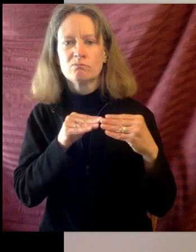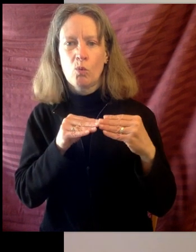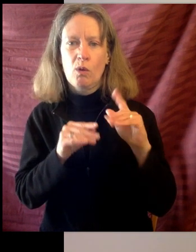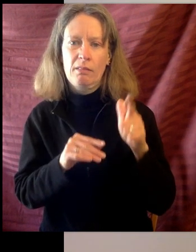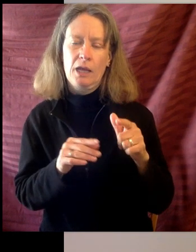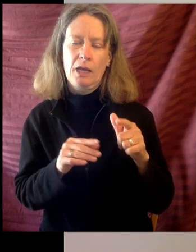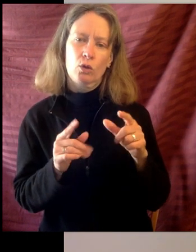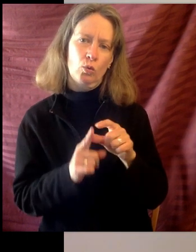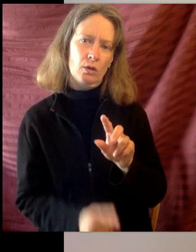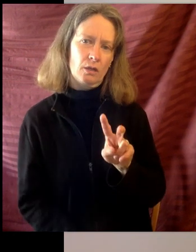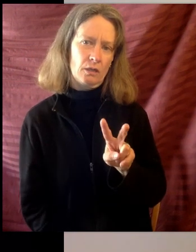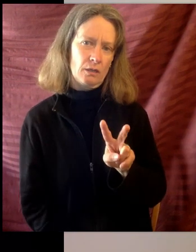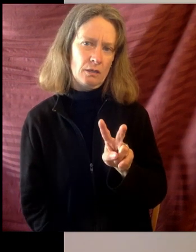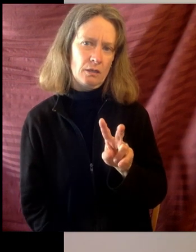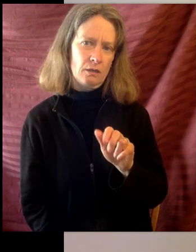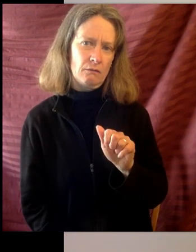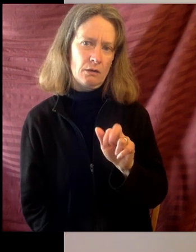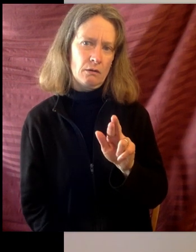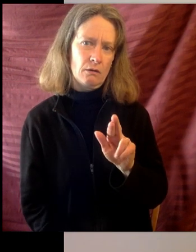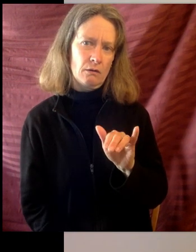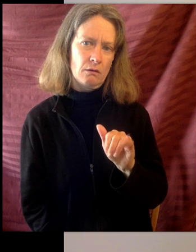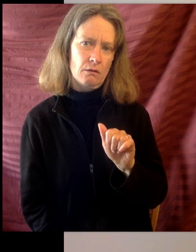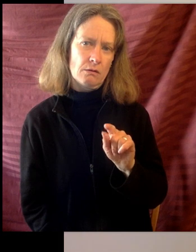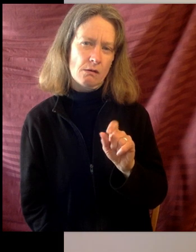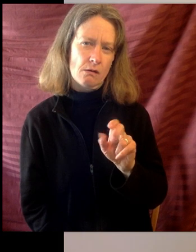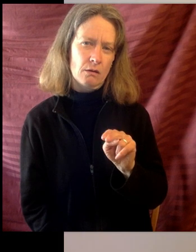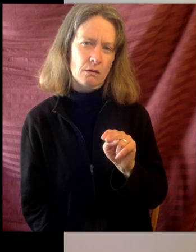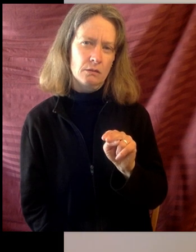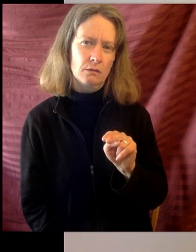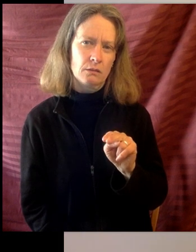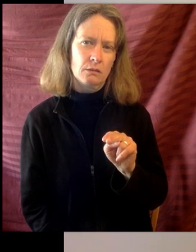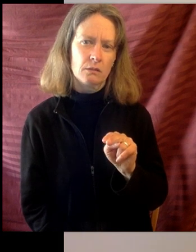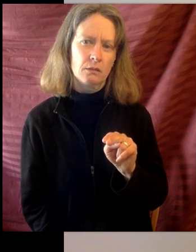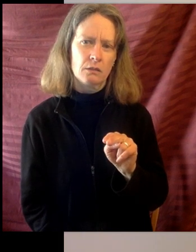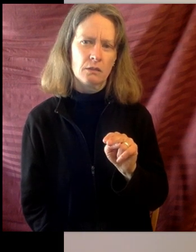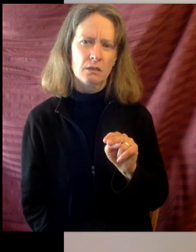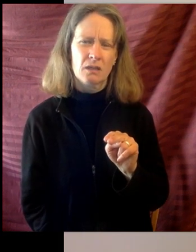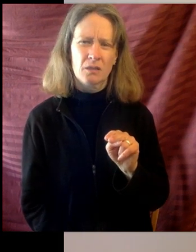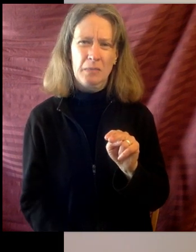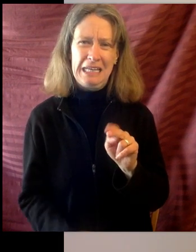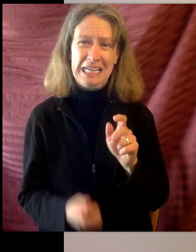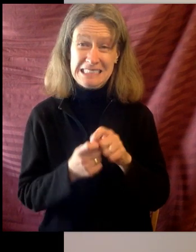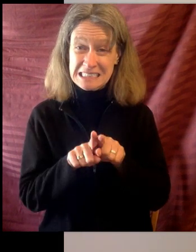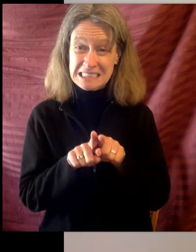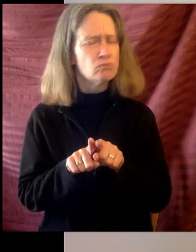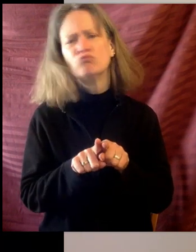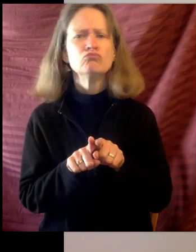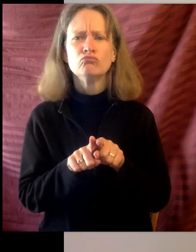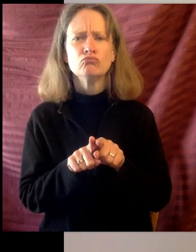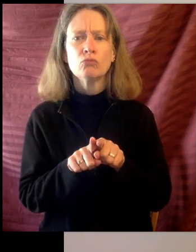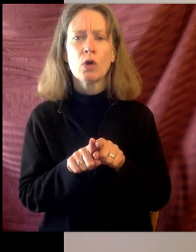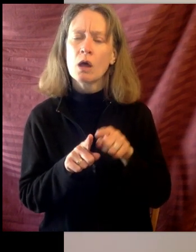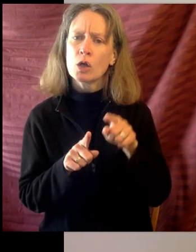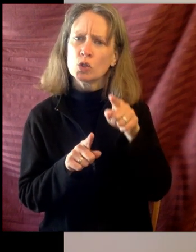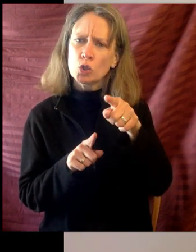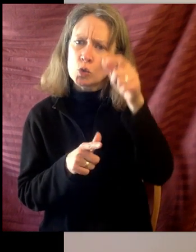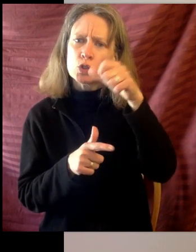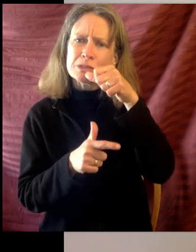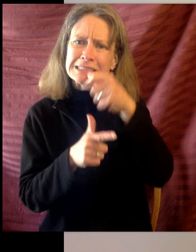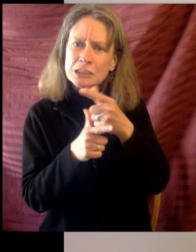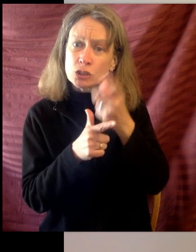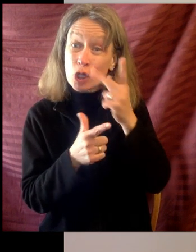We'll talk about that word next lesson more. There's always some differences. You don't exactly look like your brother and sister.